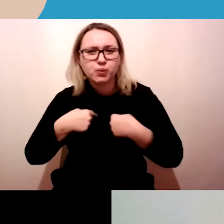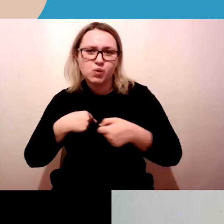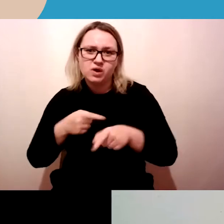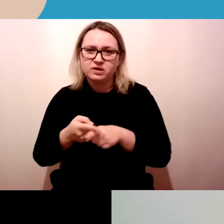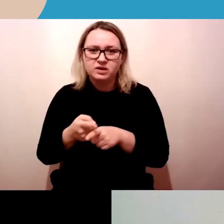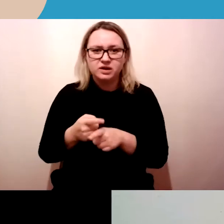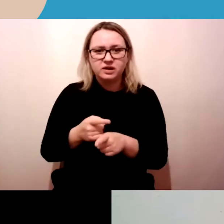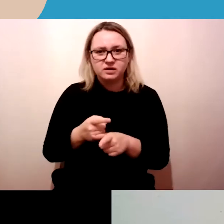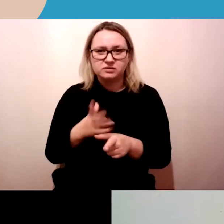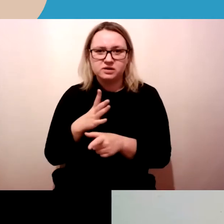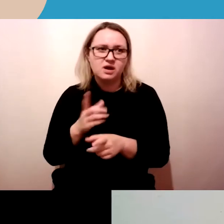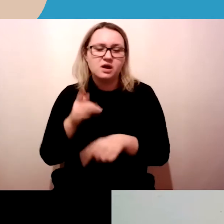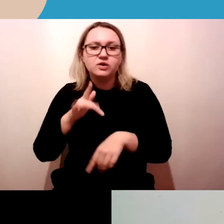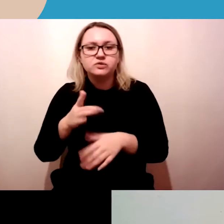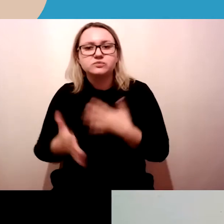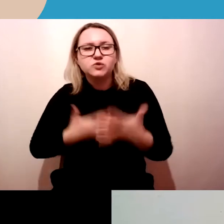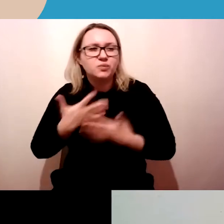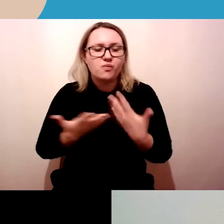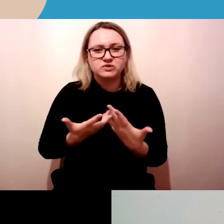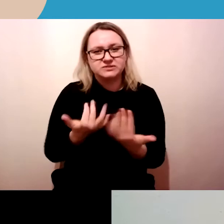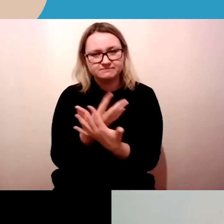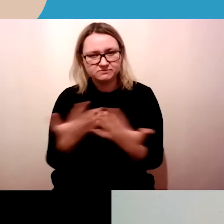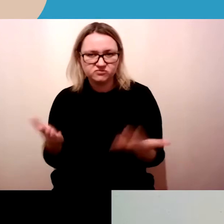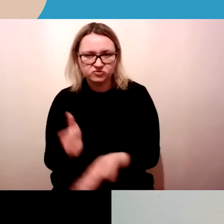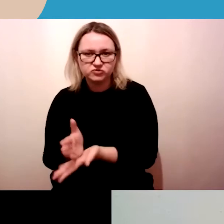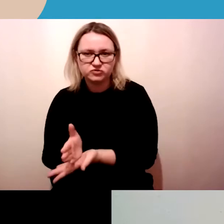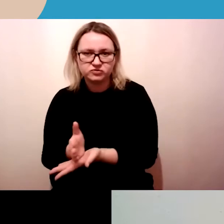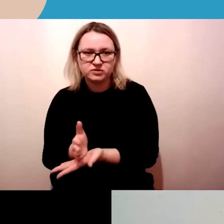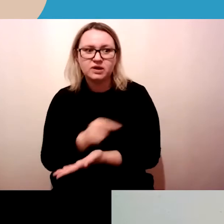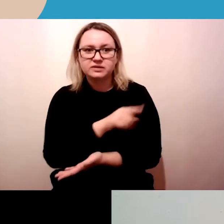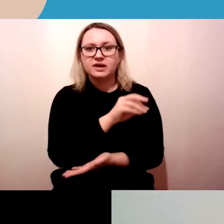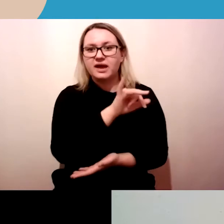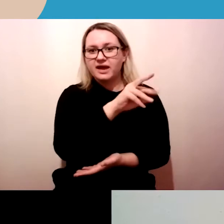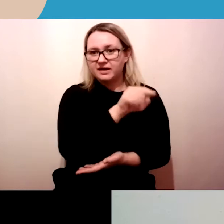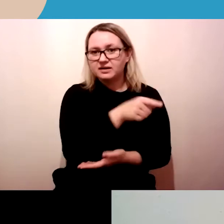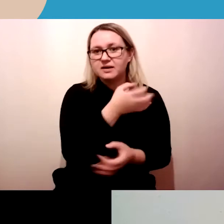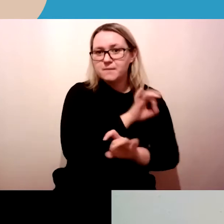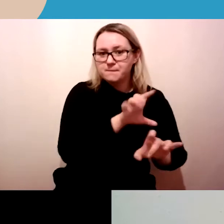children have very difficult feelings once they are exposed to bullying.